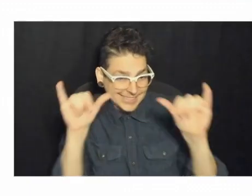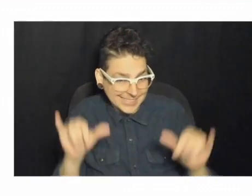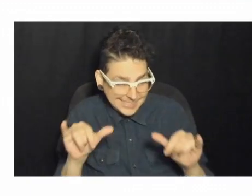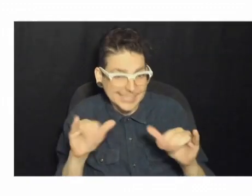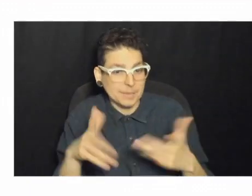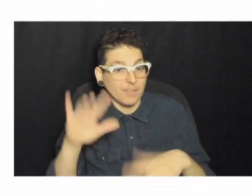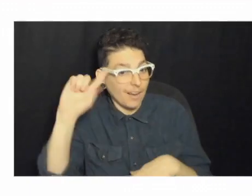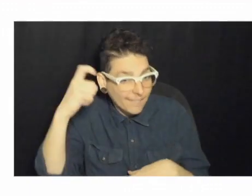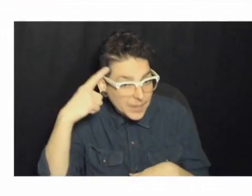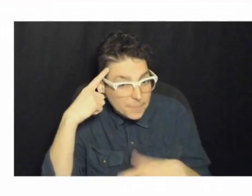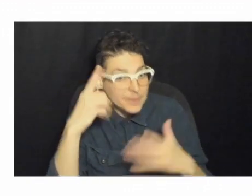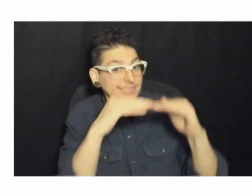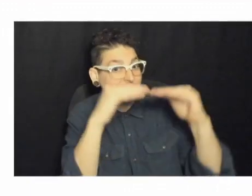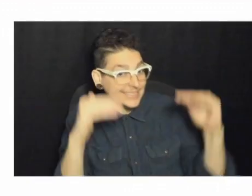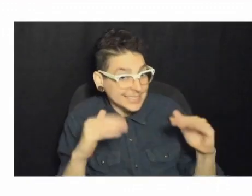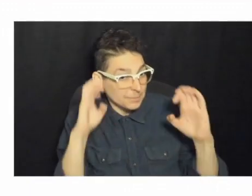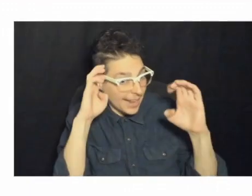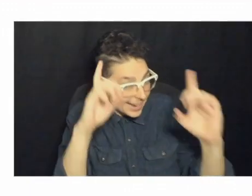continuing professional education, both,